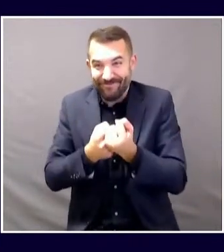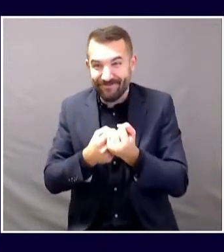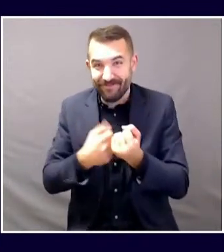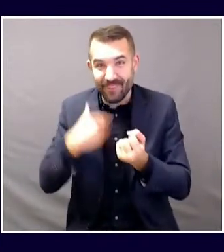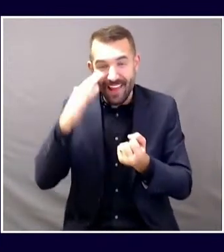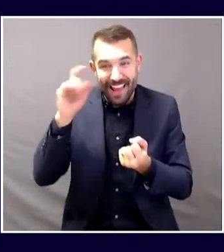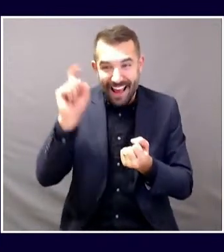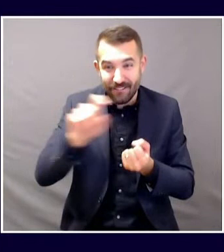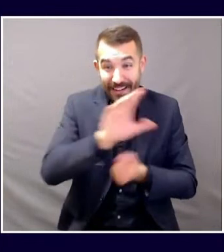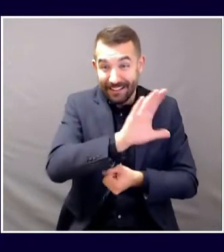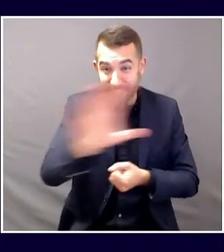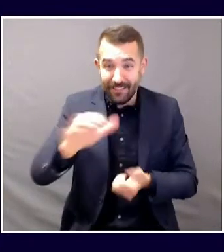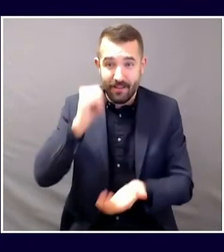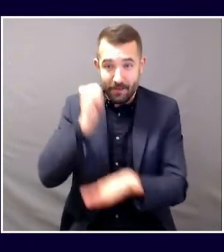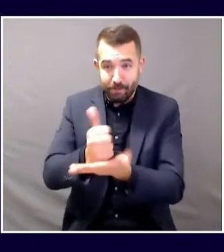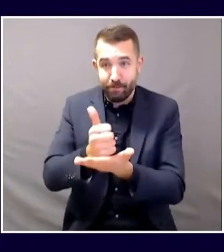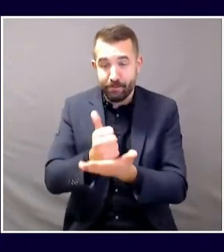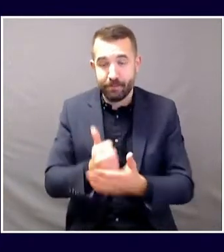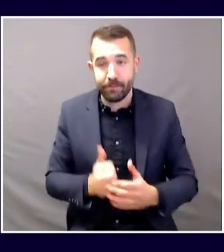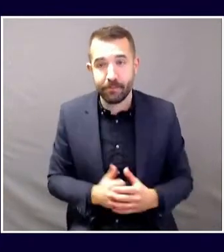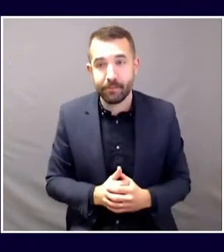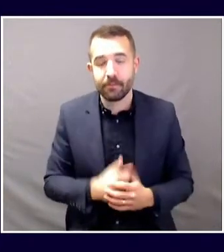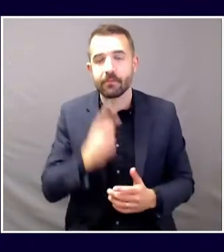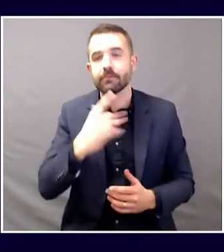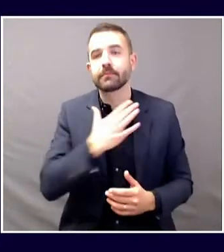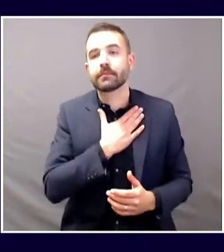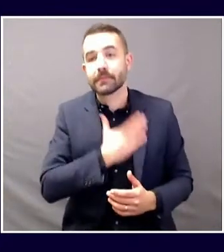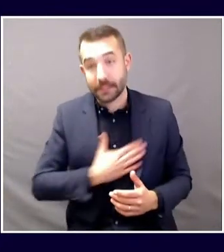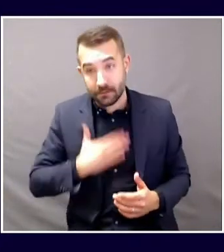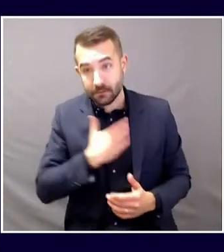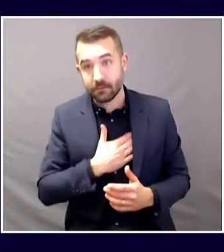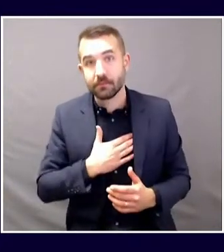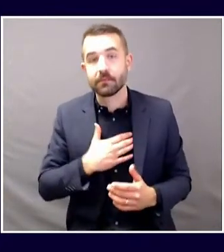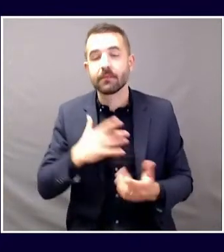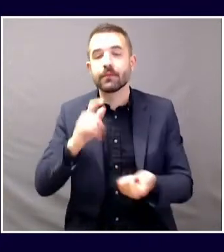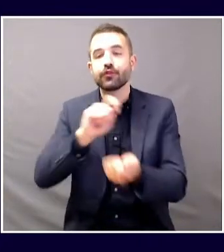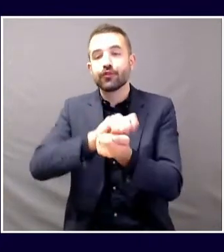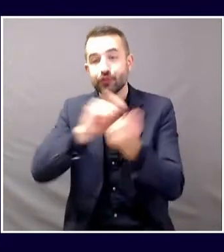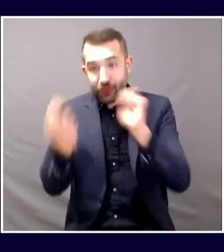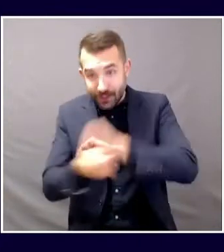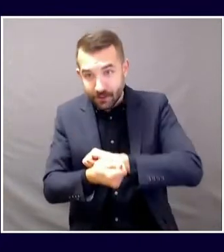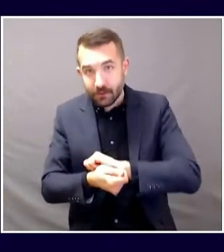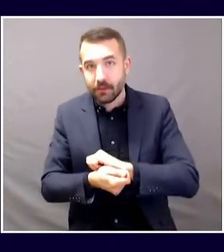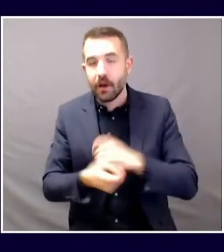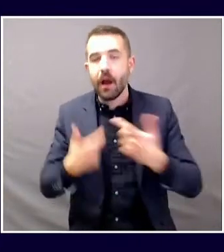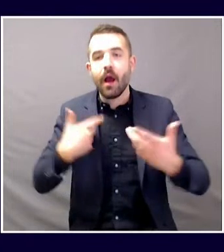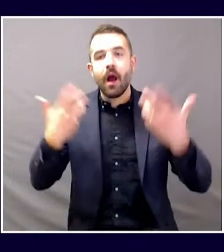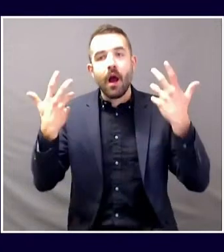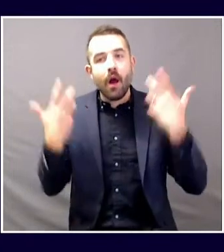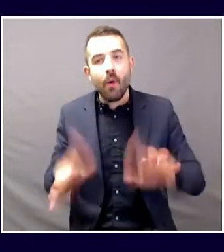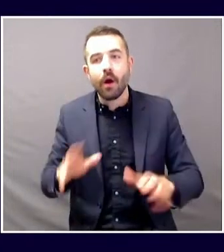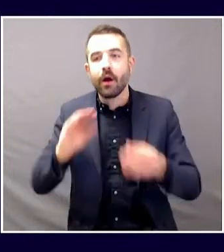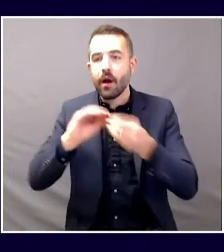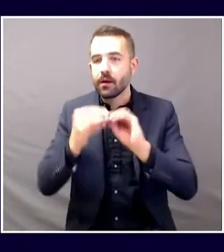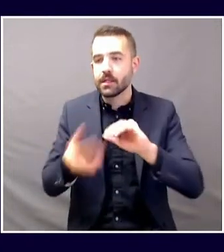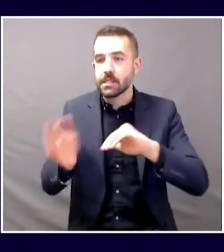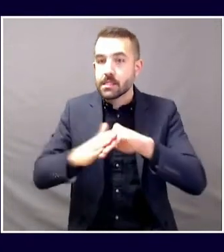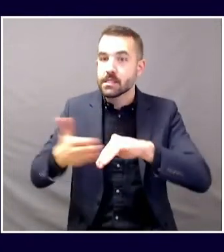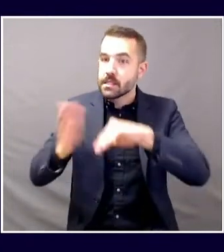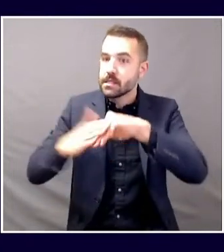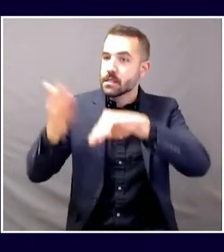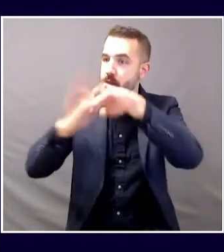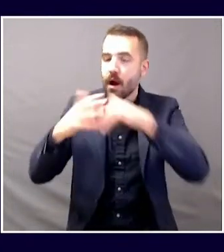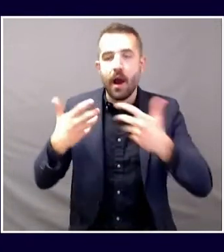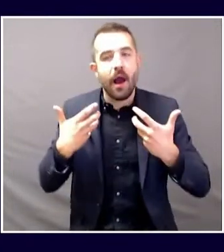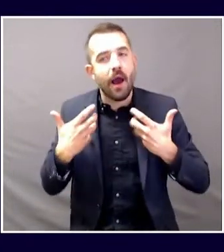to see if we can change the trajectory of where COVID-19 in Maine is going. So with that, I'd like to